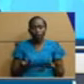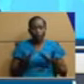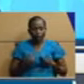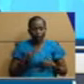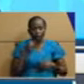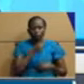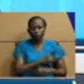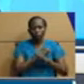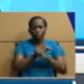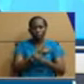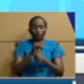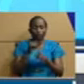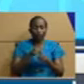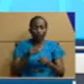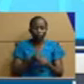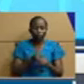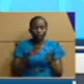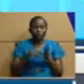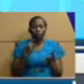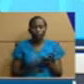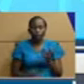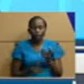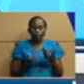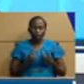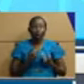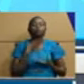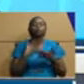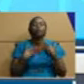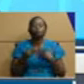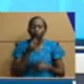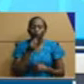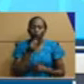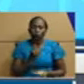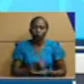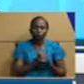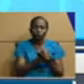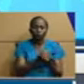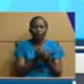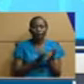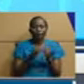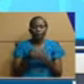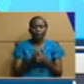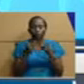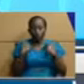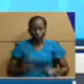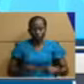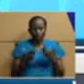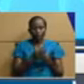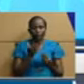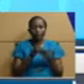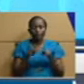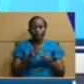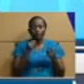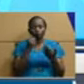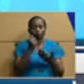protection interventions, and this resulted in demands for food assistance, access to healthcare, and access to savings under